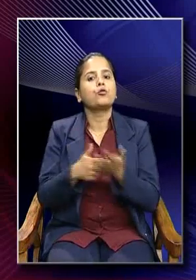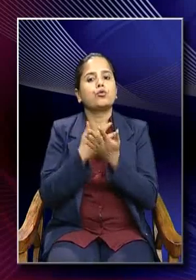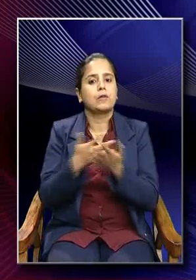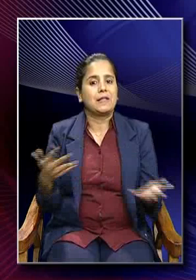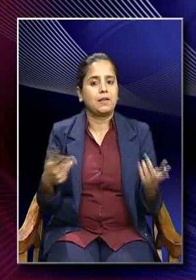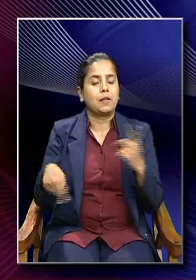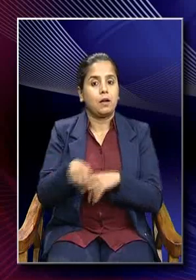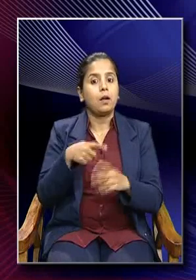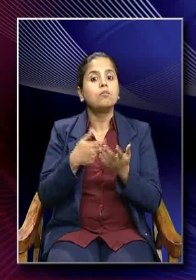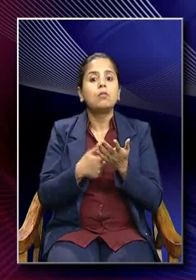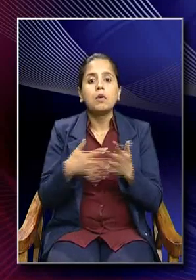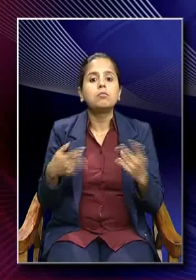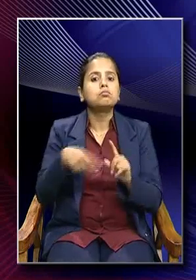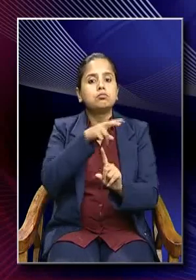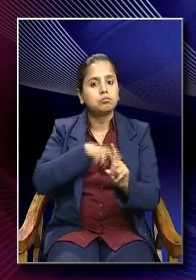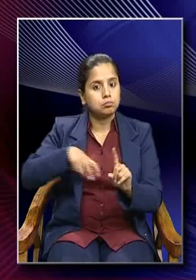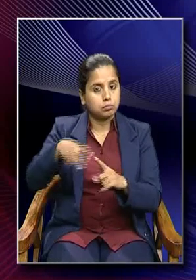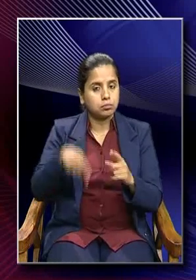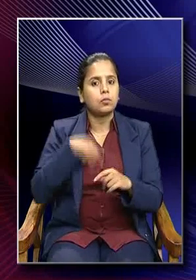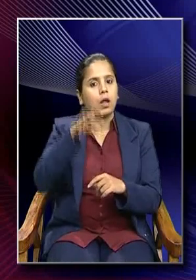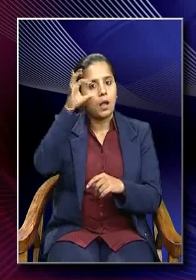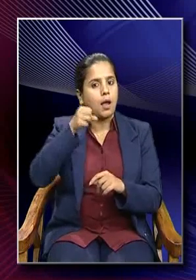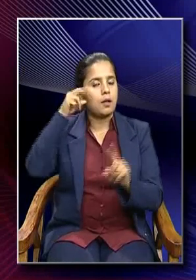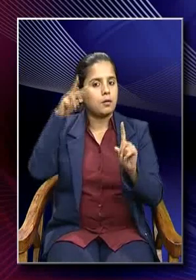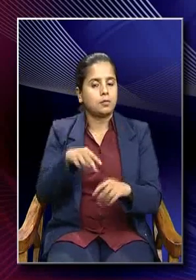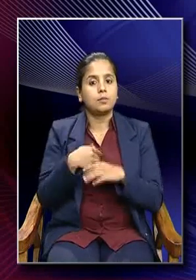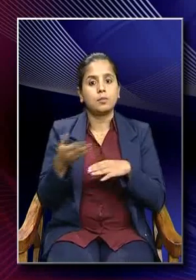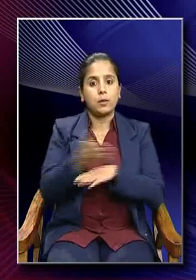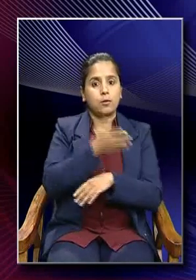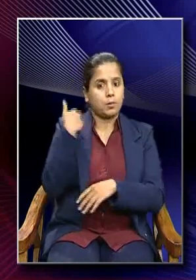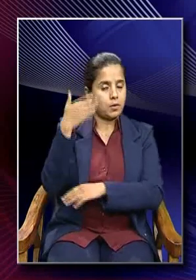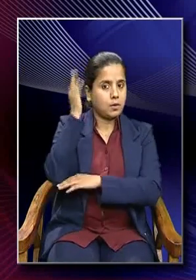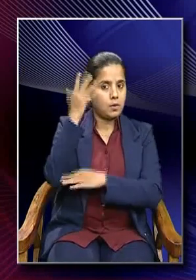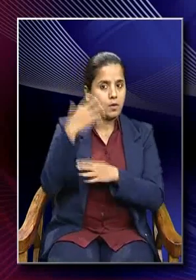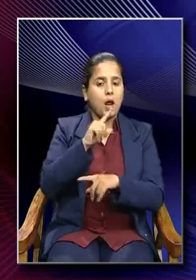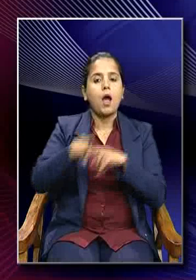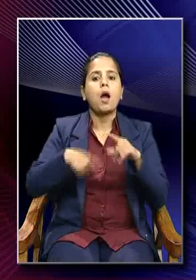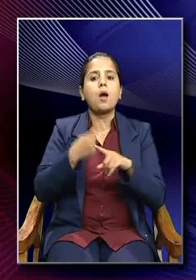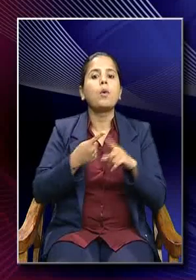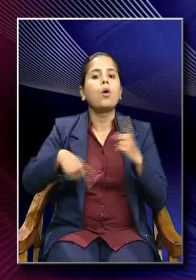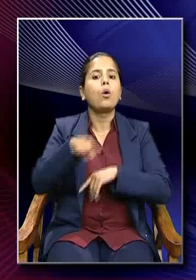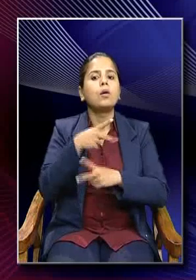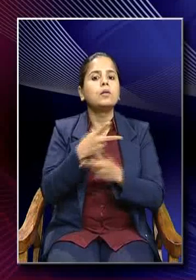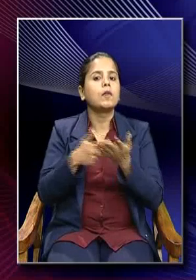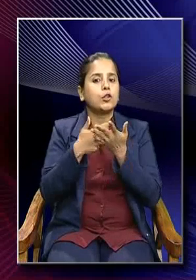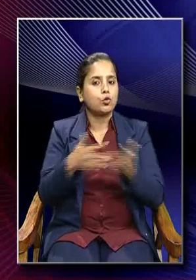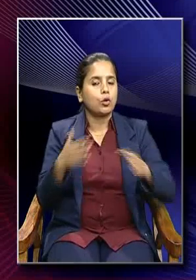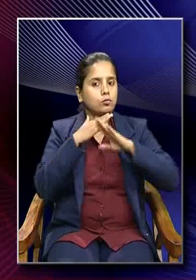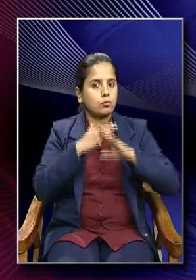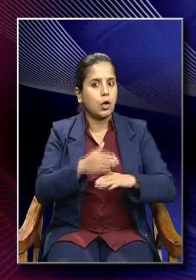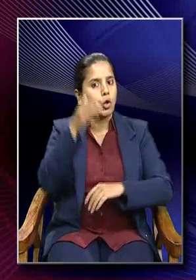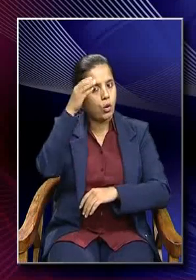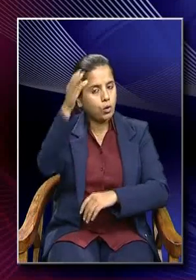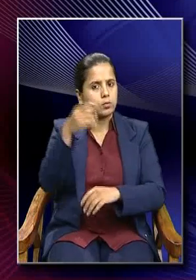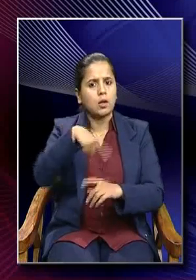perspective. In the earlier session, we had presented about the energy security concept and how energy security